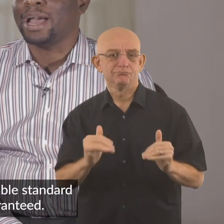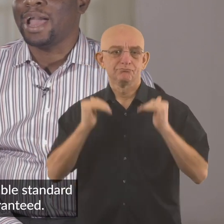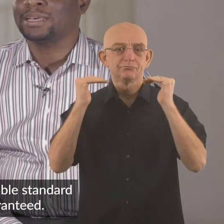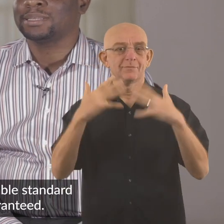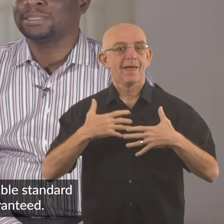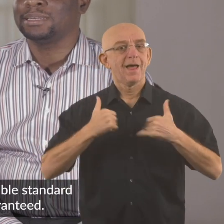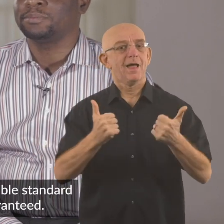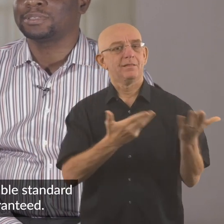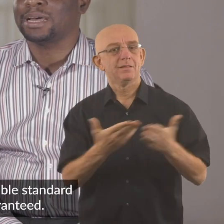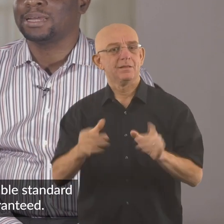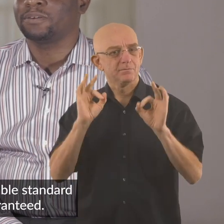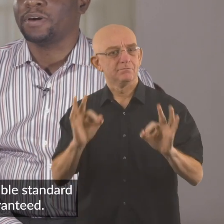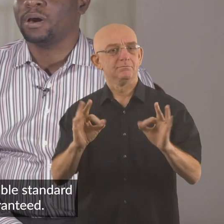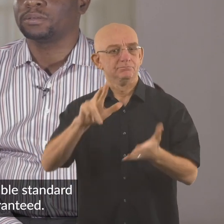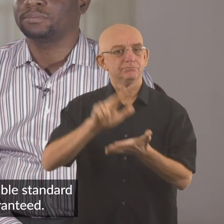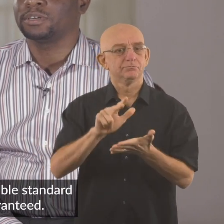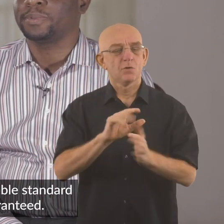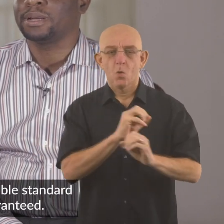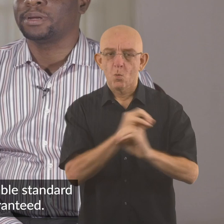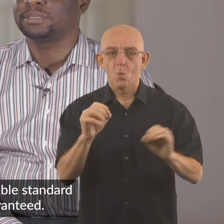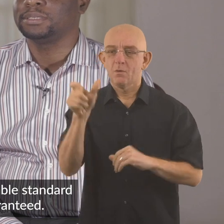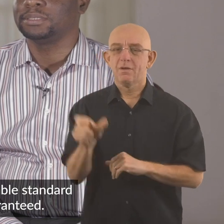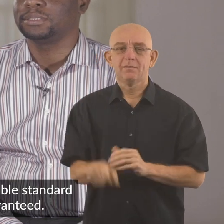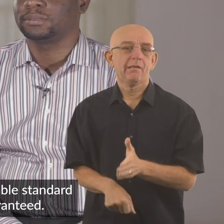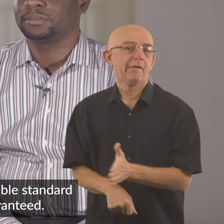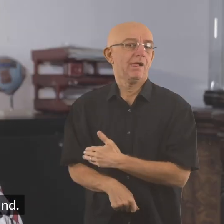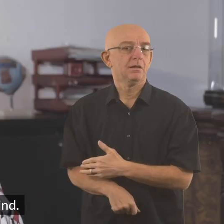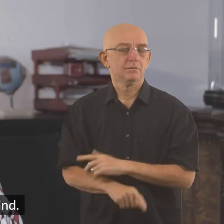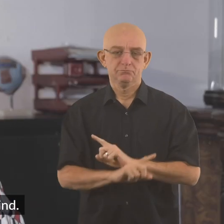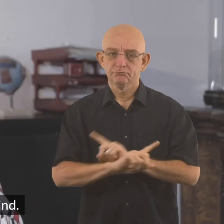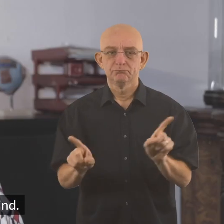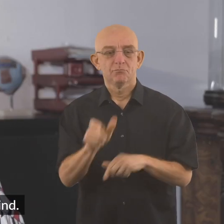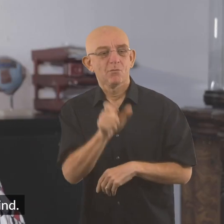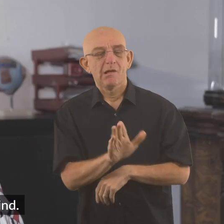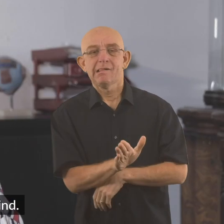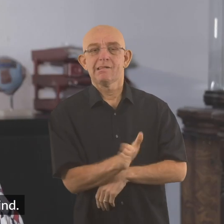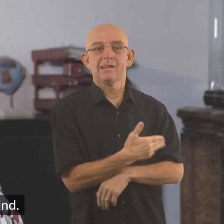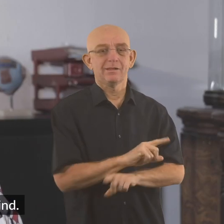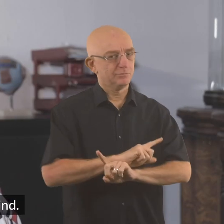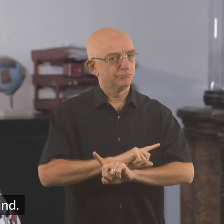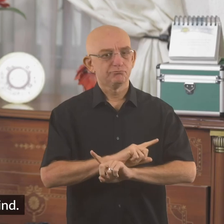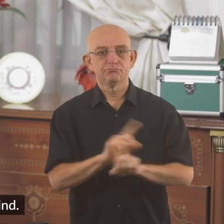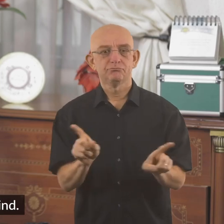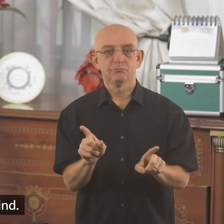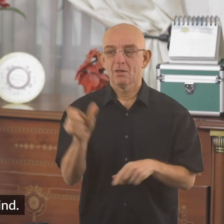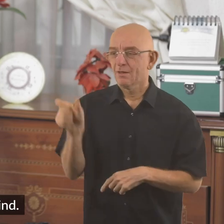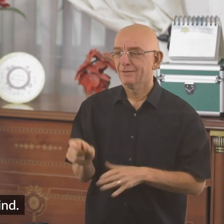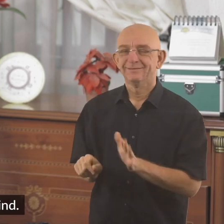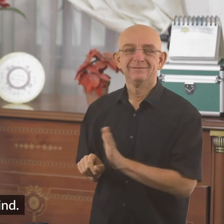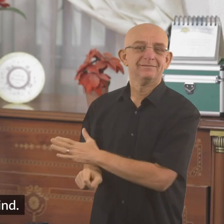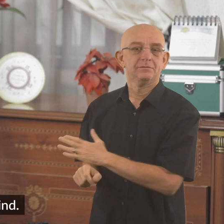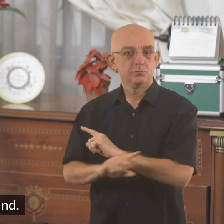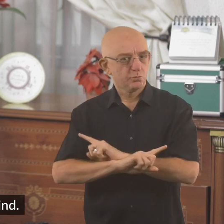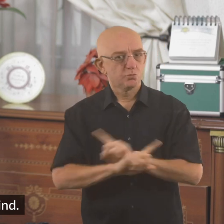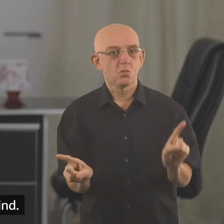enjoy the highest attainable standard of health must be guaranteed. Leave no one behind. Leave no